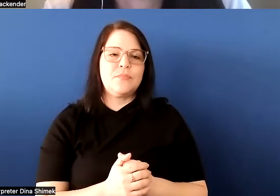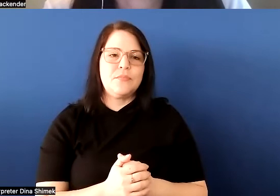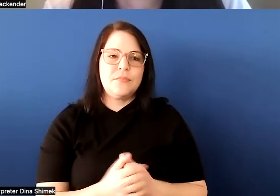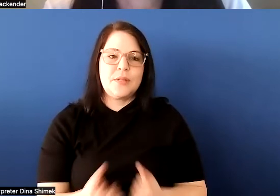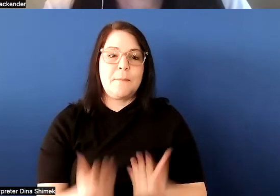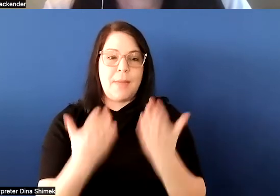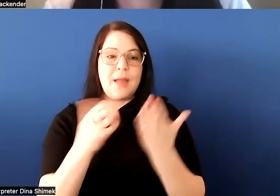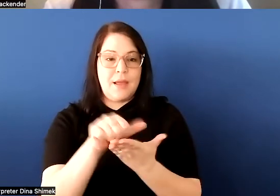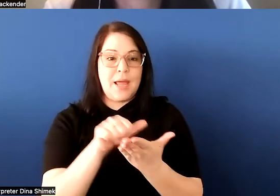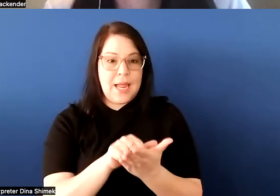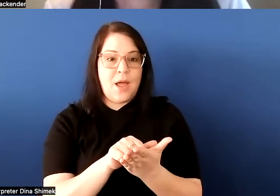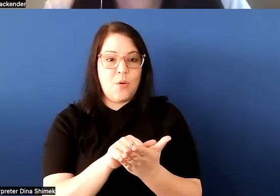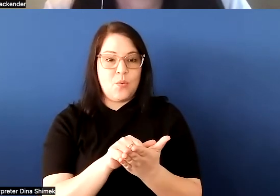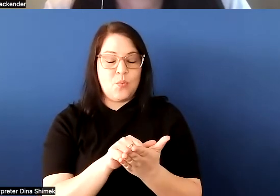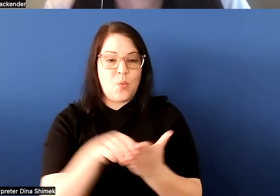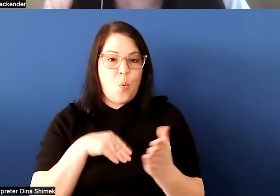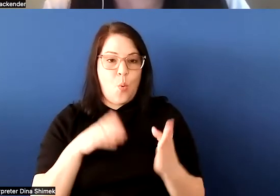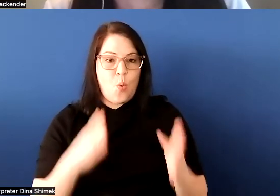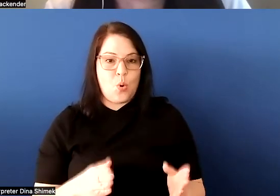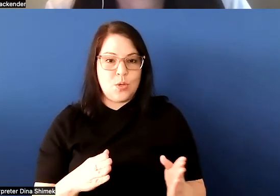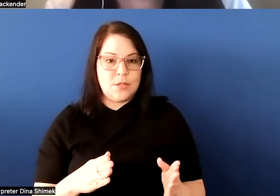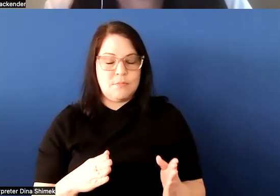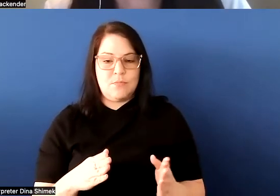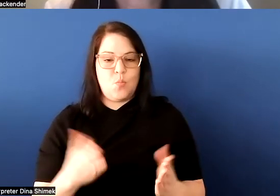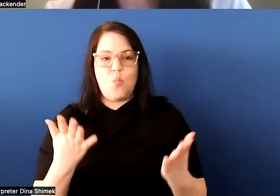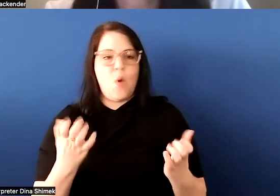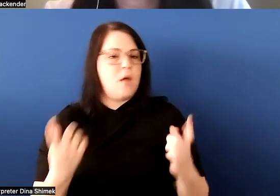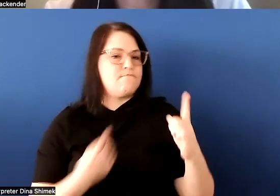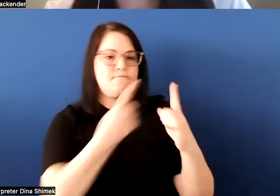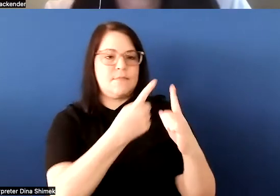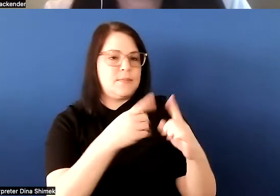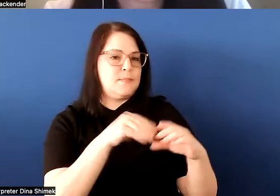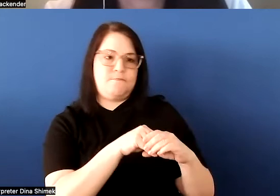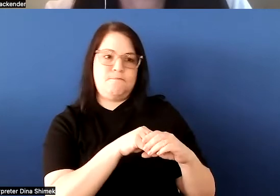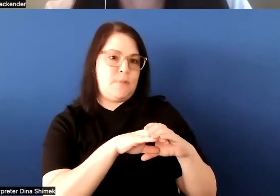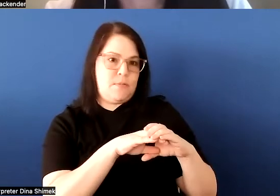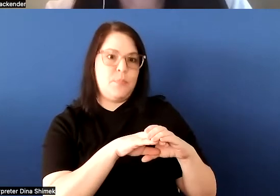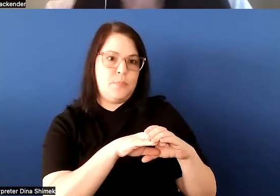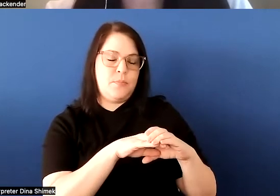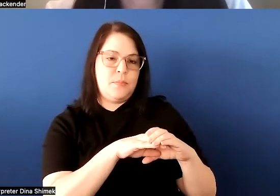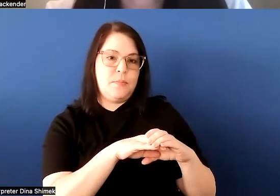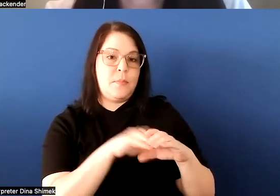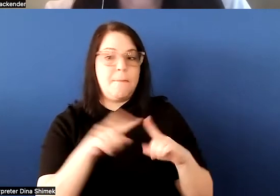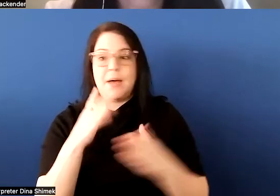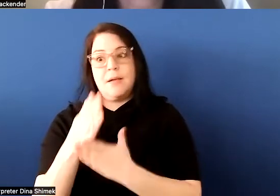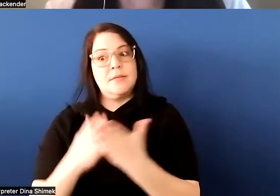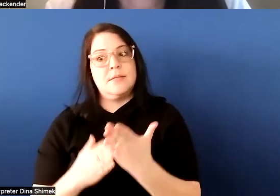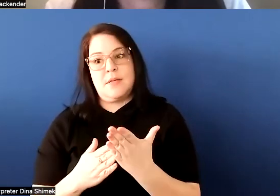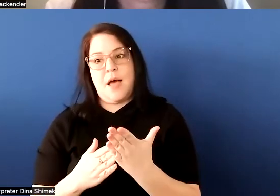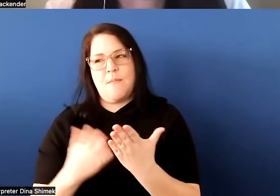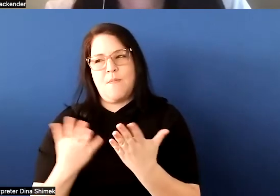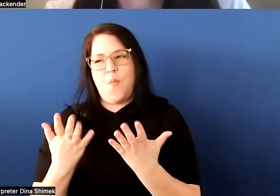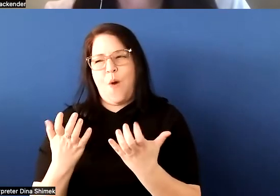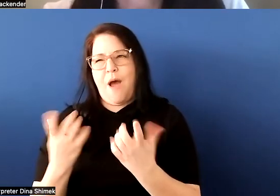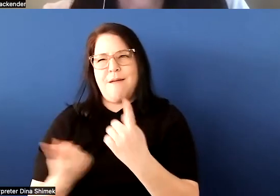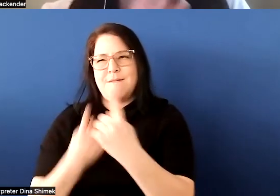our account holders, open their Able United account just to save, but some of them have clear intent of saving for